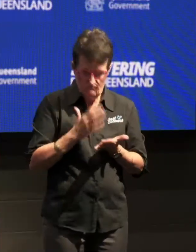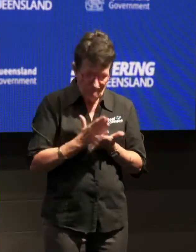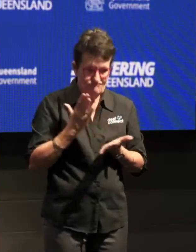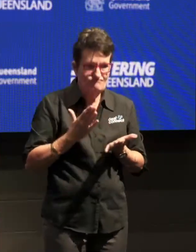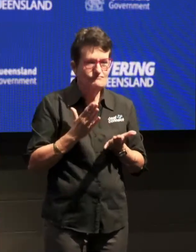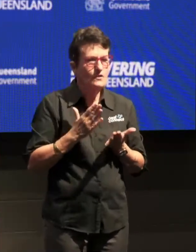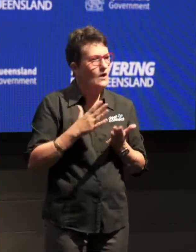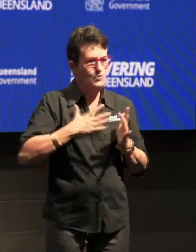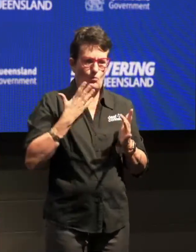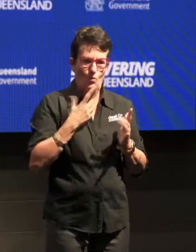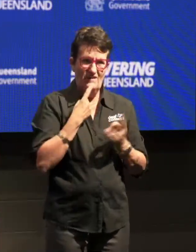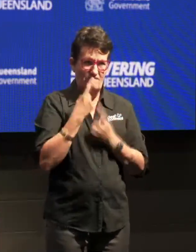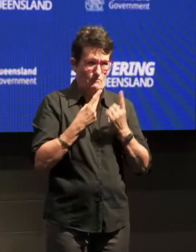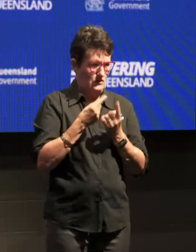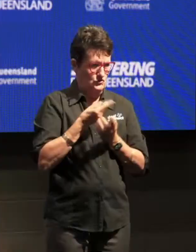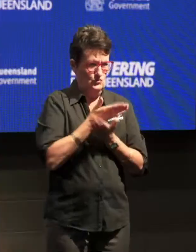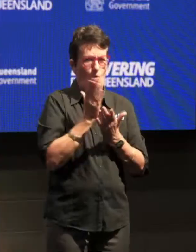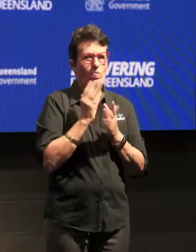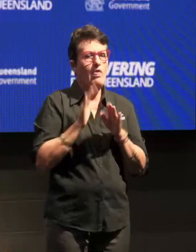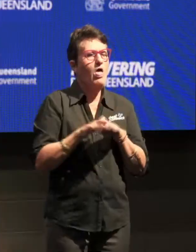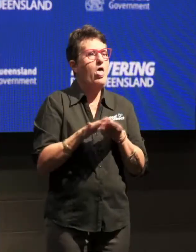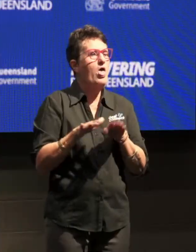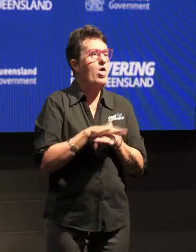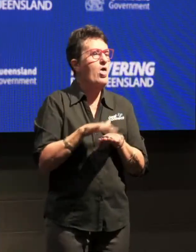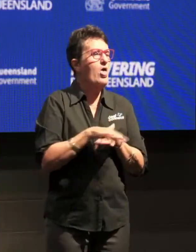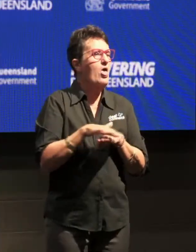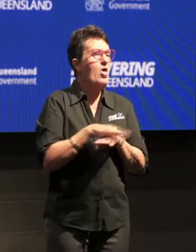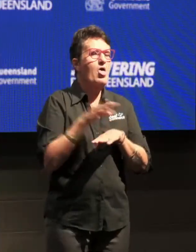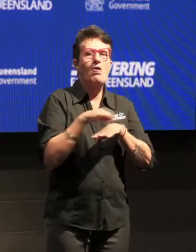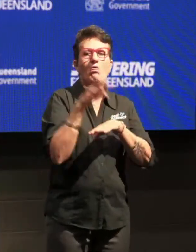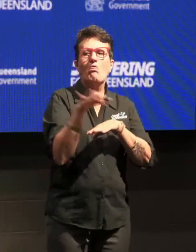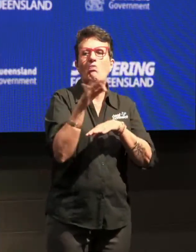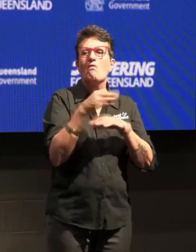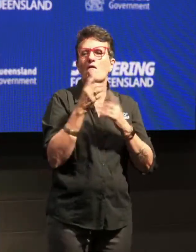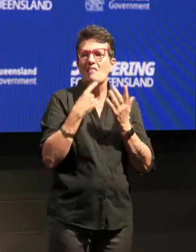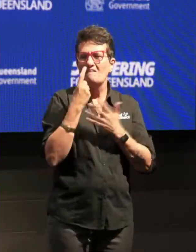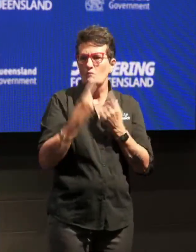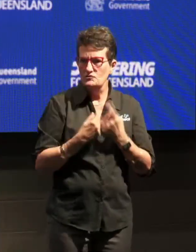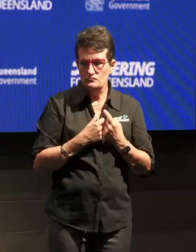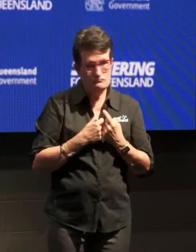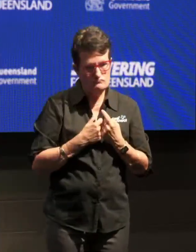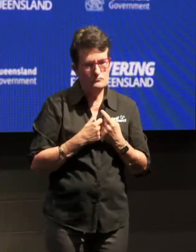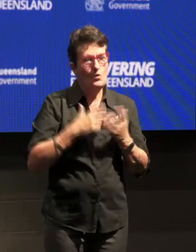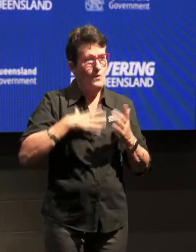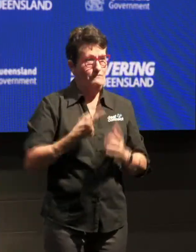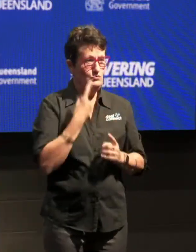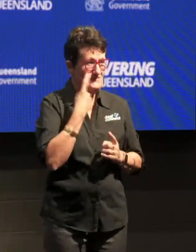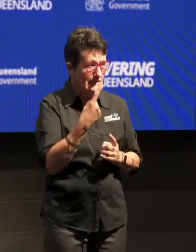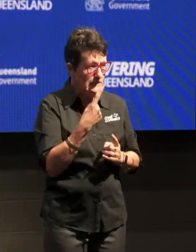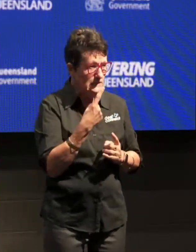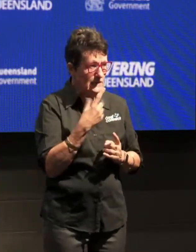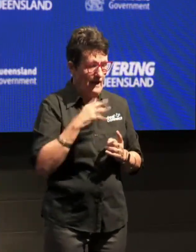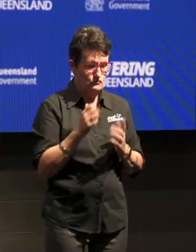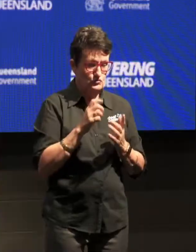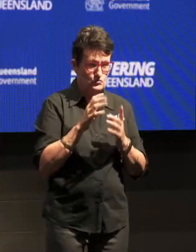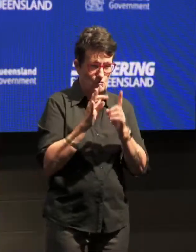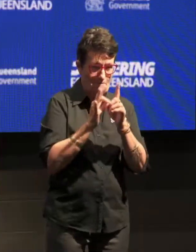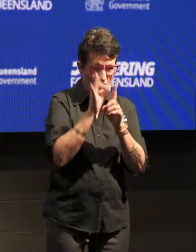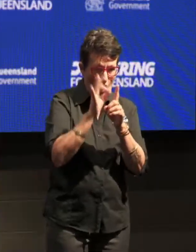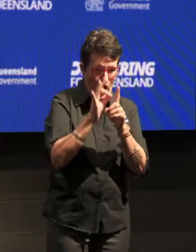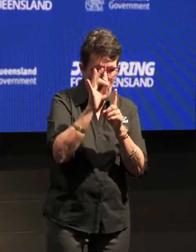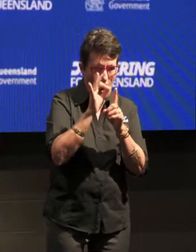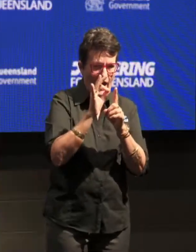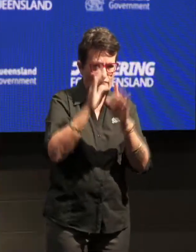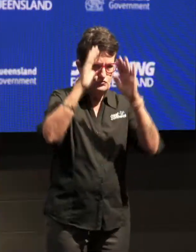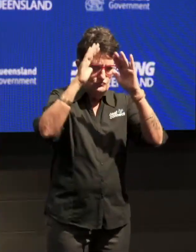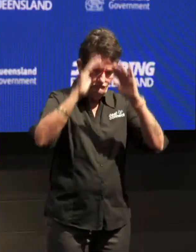information go out that masks over how bad the problem is. We have to see it, we have to measure it, and we have to drive it down.